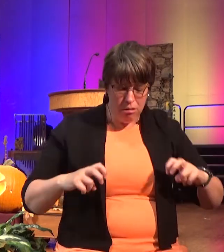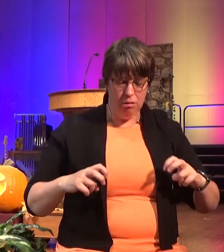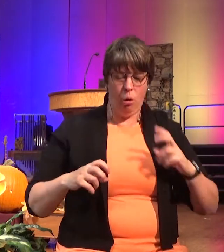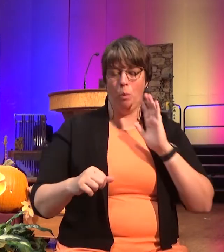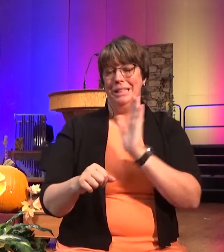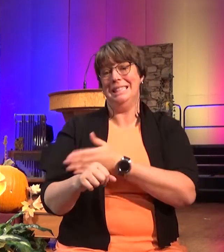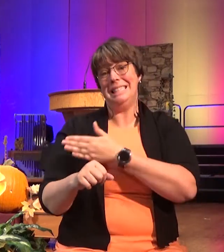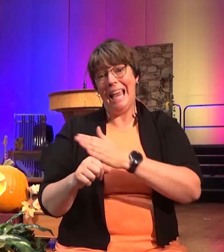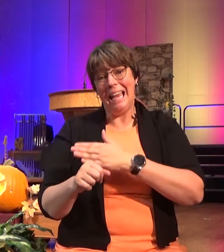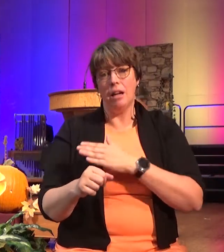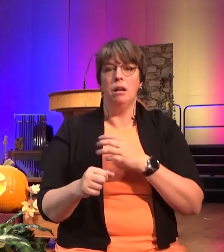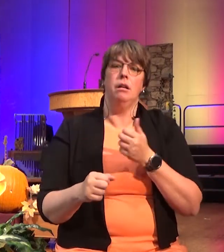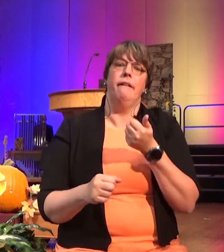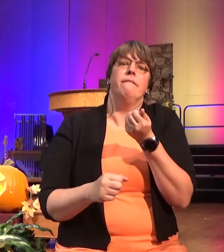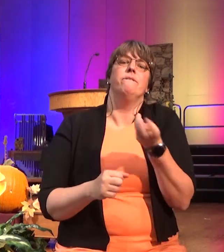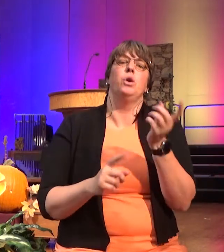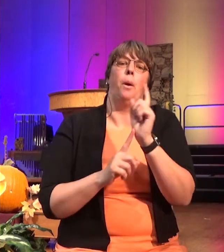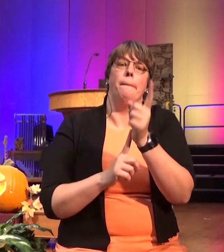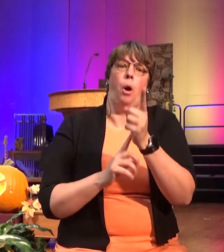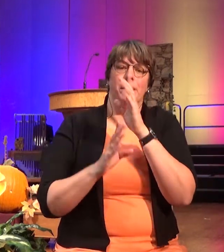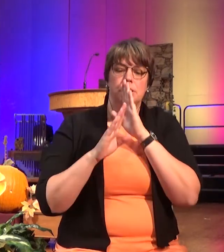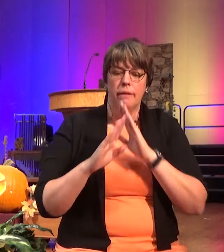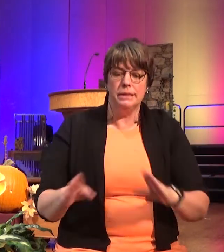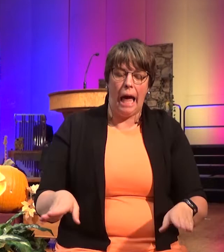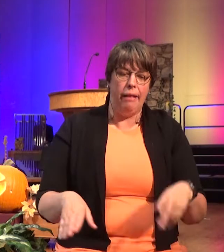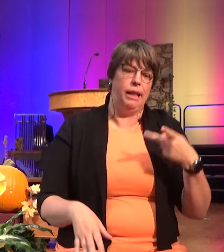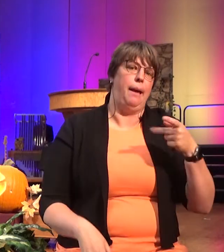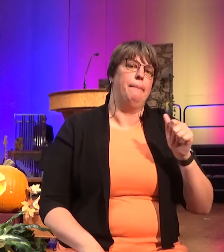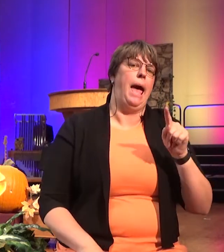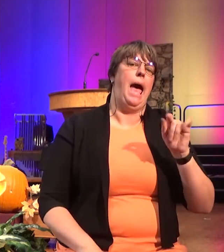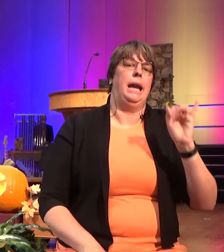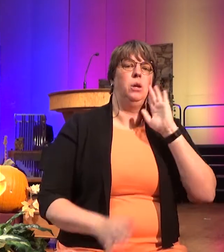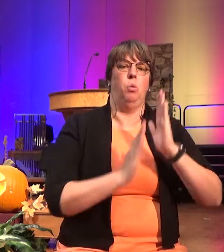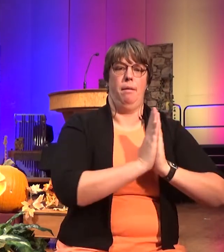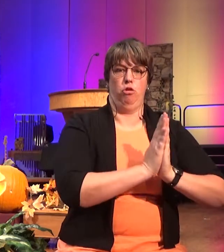moments of silence, and Dr. Patty will lead us in a beautiful prayer.